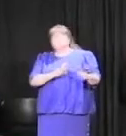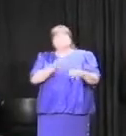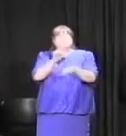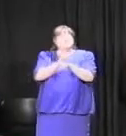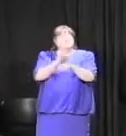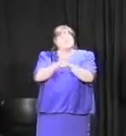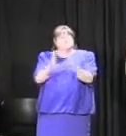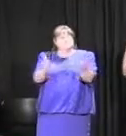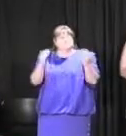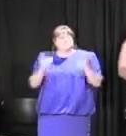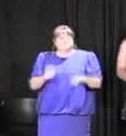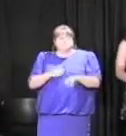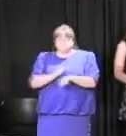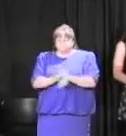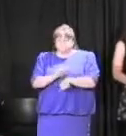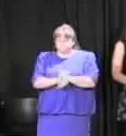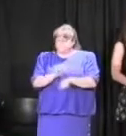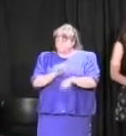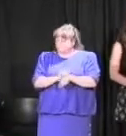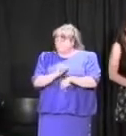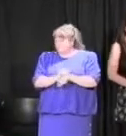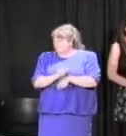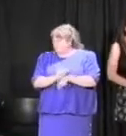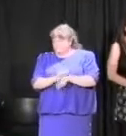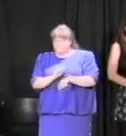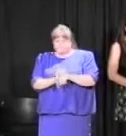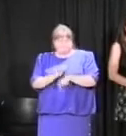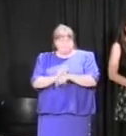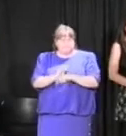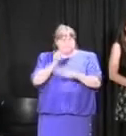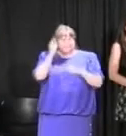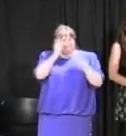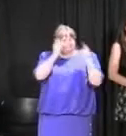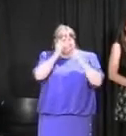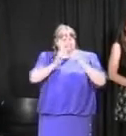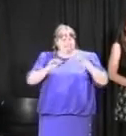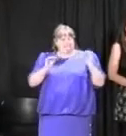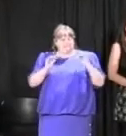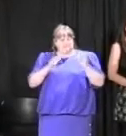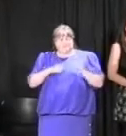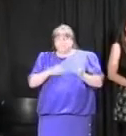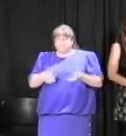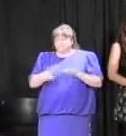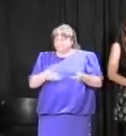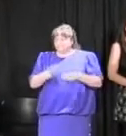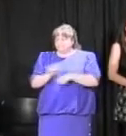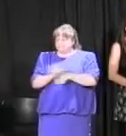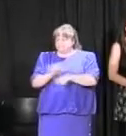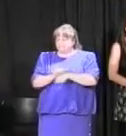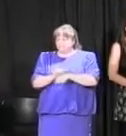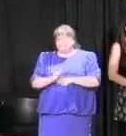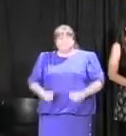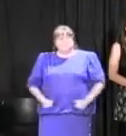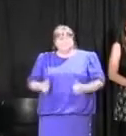where they don't allow you to think. You can't think. And I gave up on life.